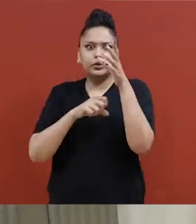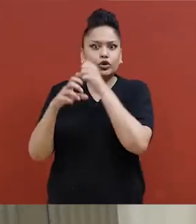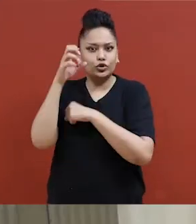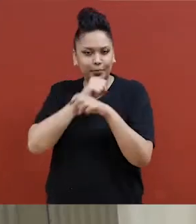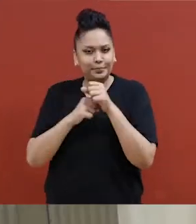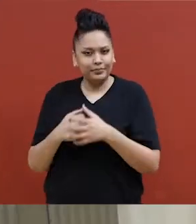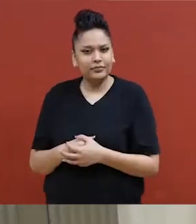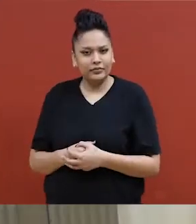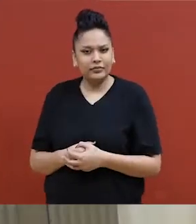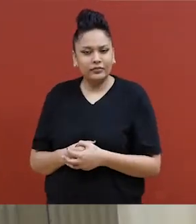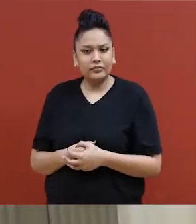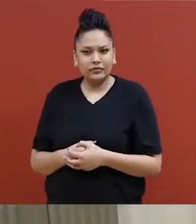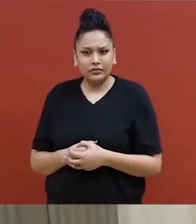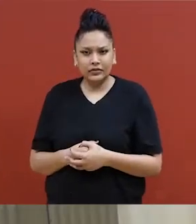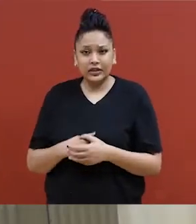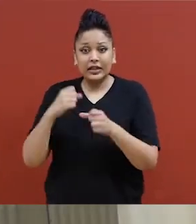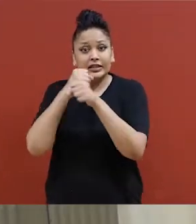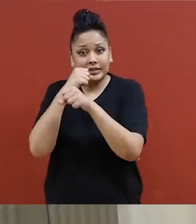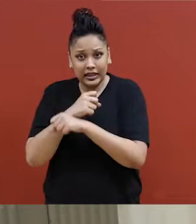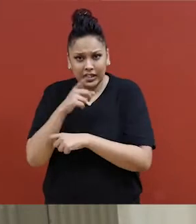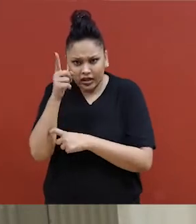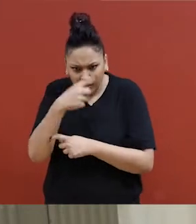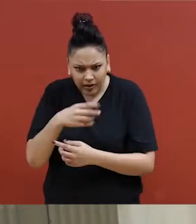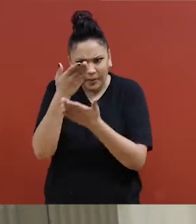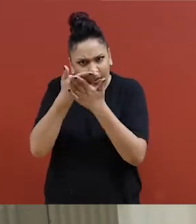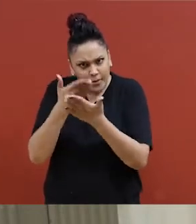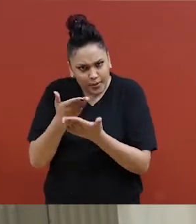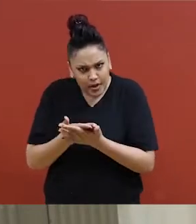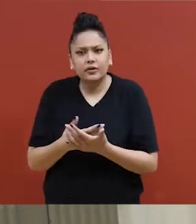the data shows that women with disabilities are